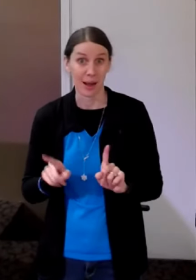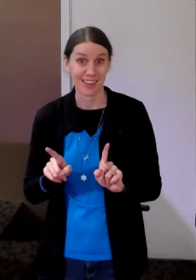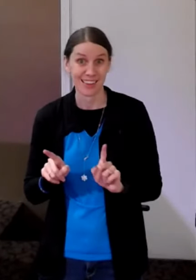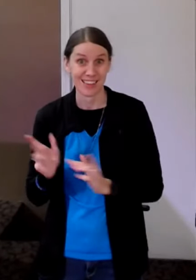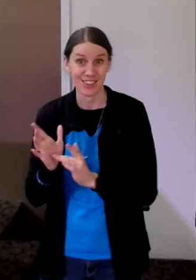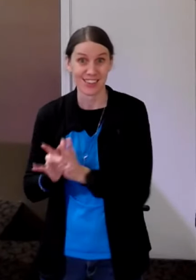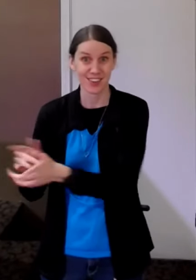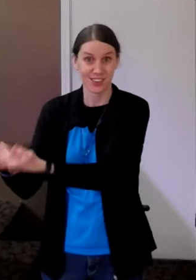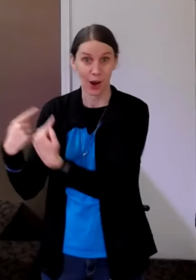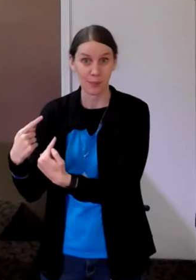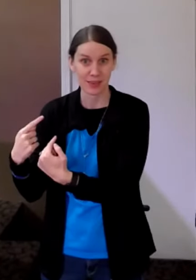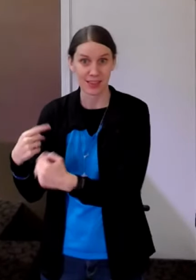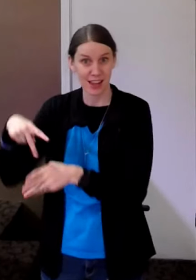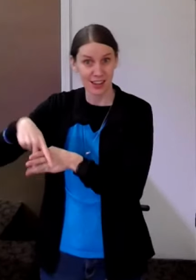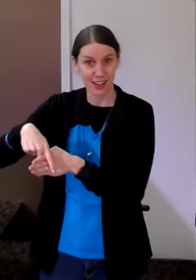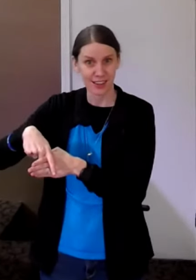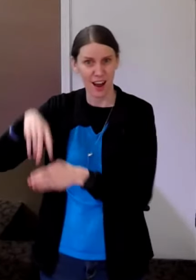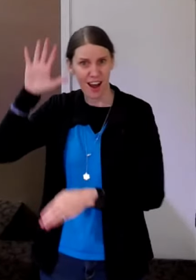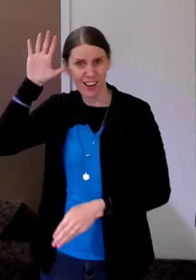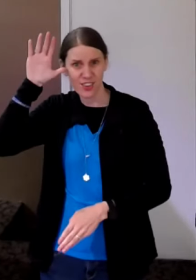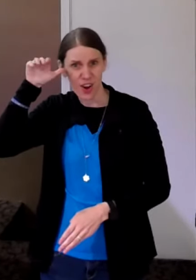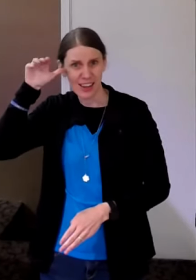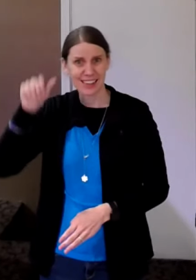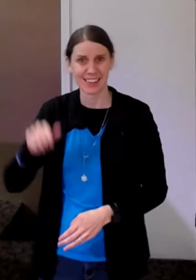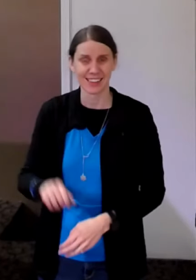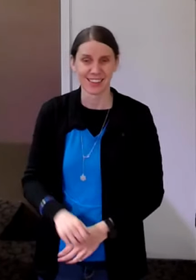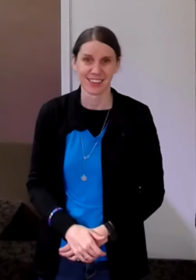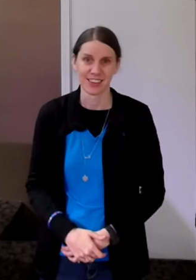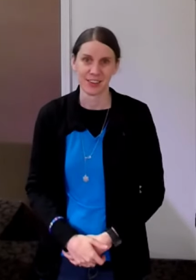comes Jesus in on a little donkey.